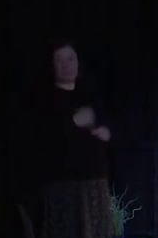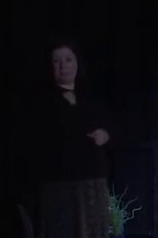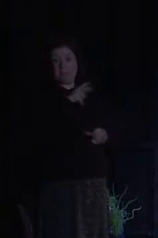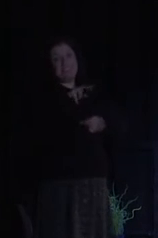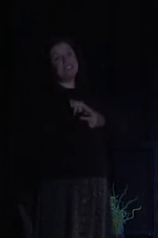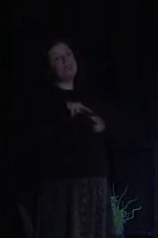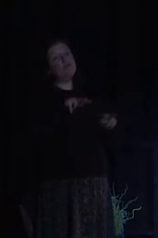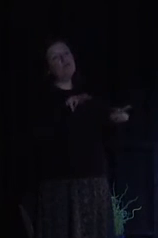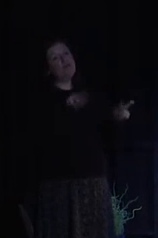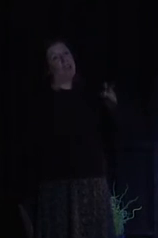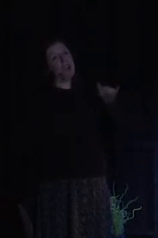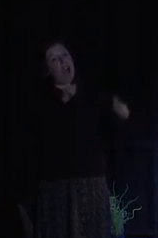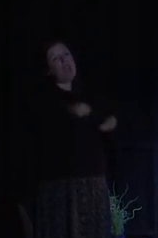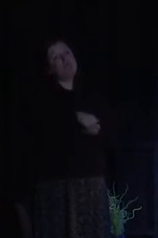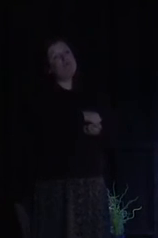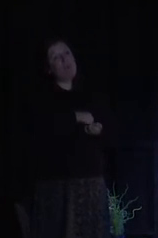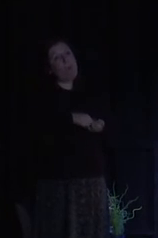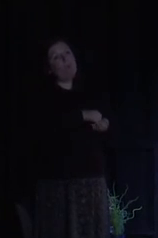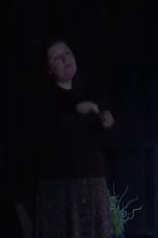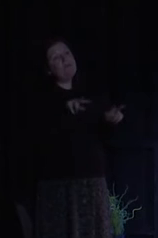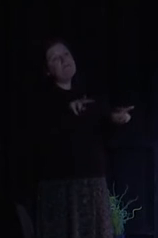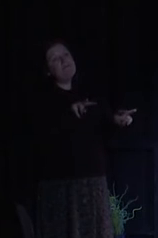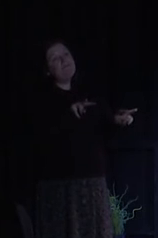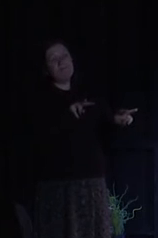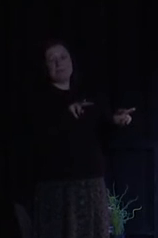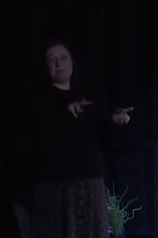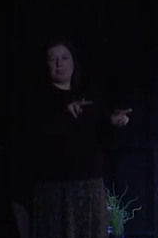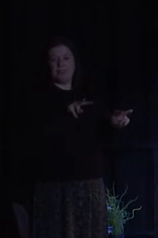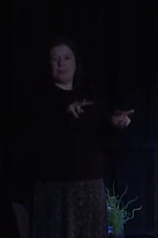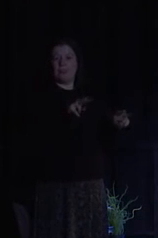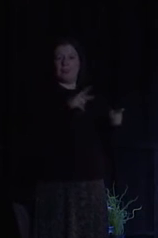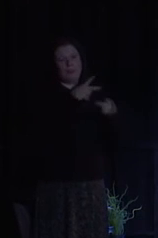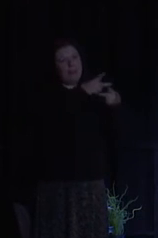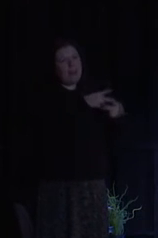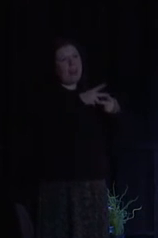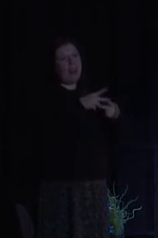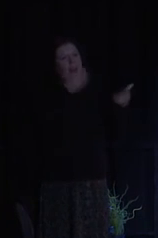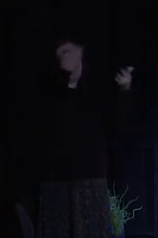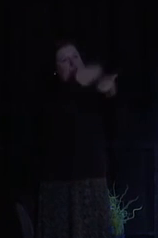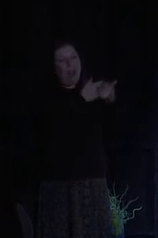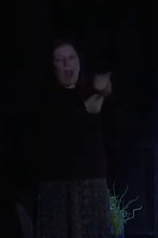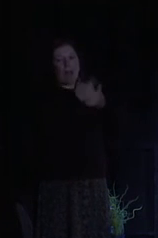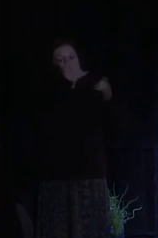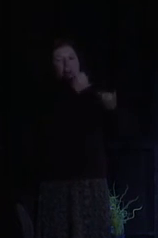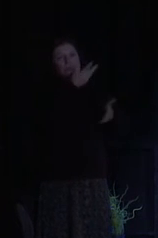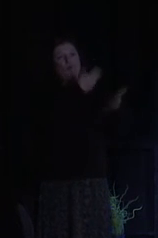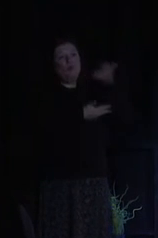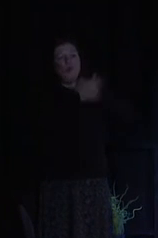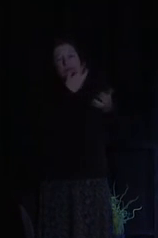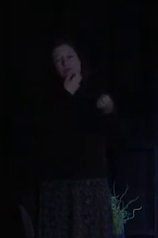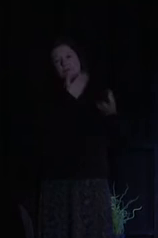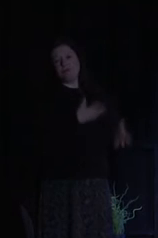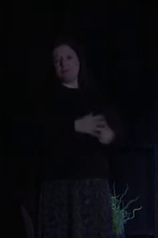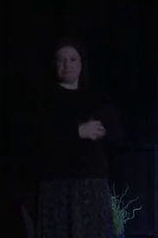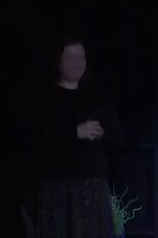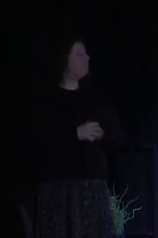sitting there watching the cows graze. And they were full of stuff. You knew how the cows were looked after and where they lived at night. It was all very, very lovely. So I'm very